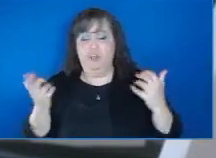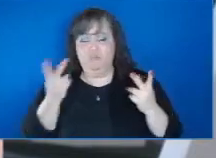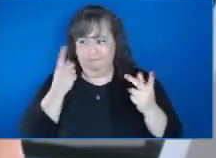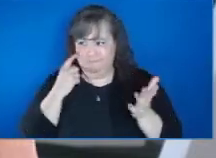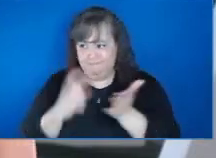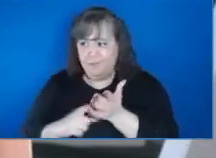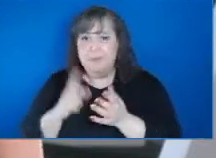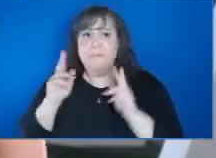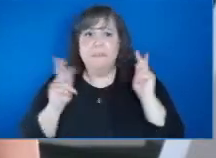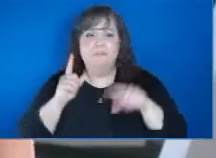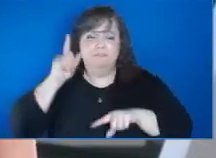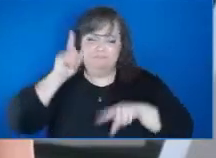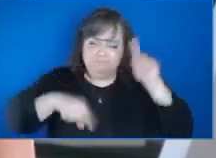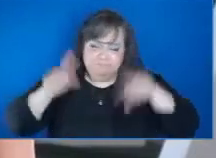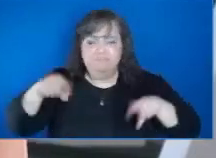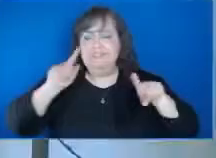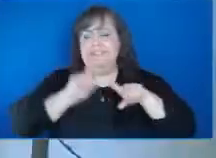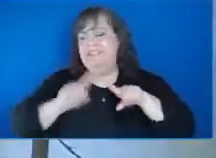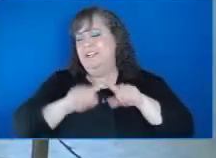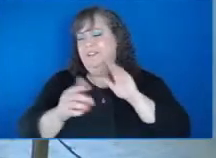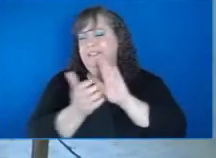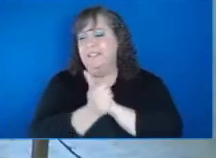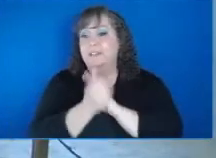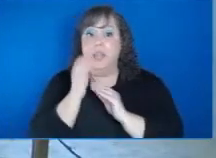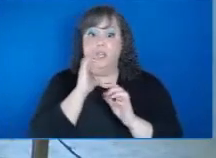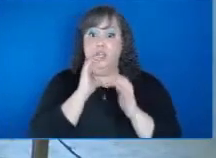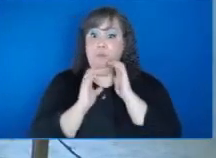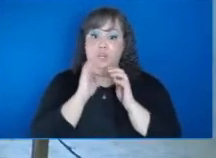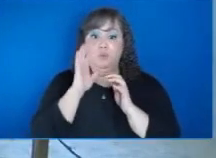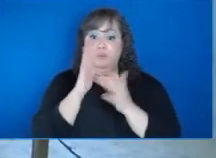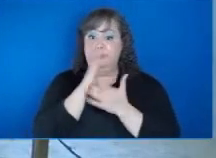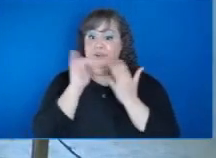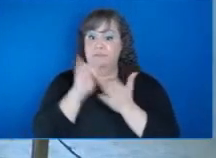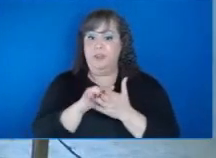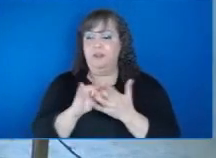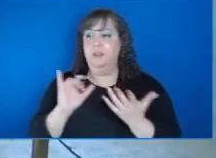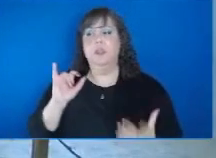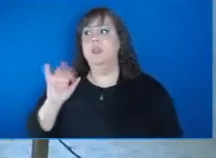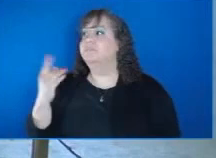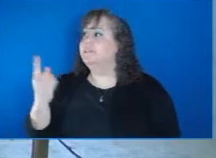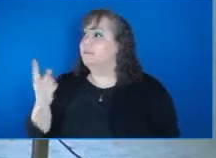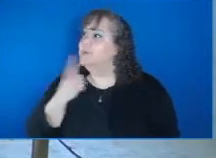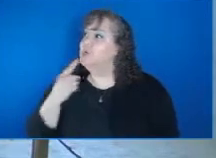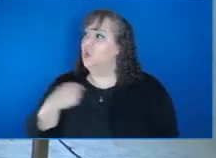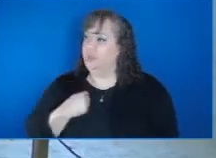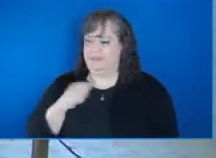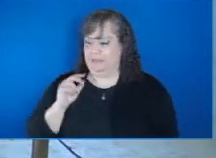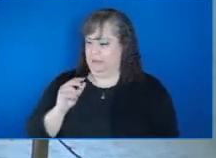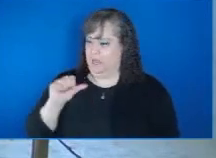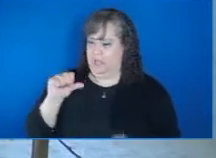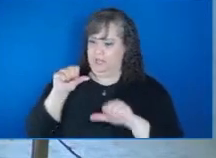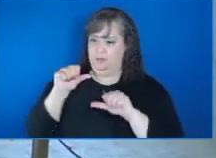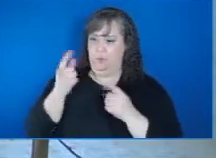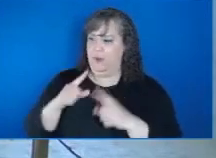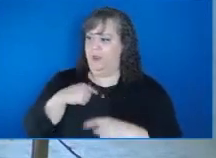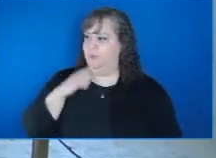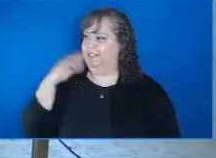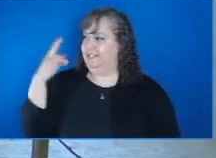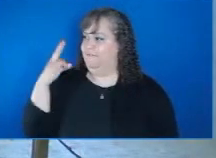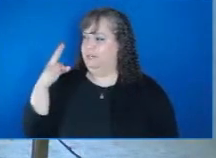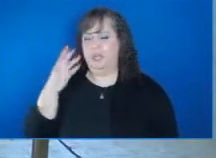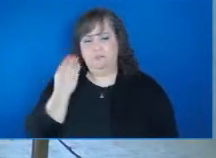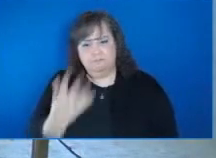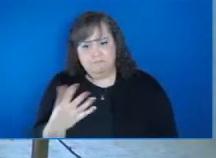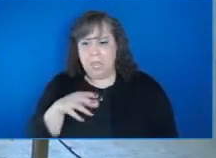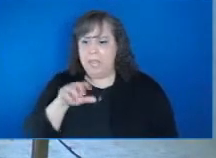Yeah, right? If somebody had told me when I was 17 years old that science communication was a job, I would not have taken the sort of circuitous path that